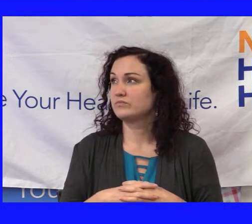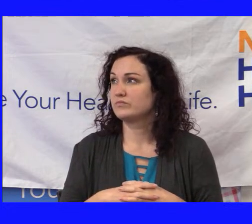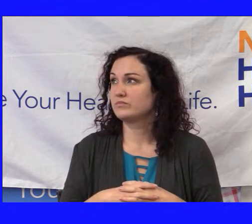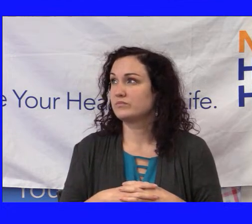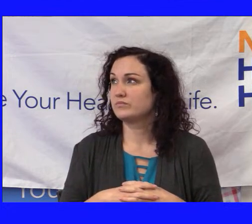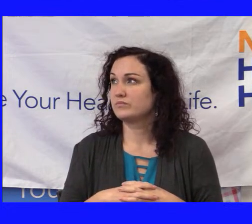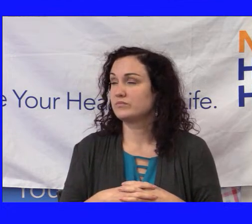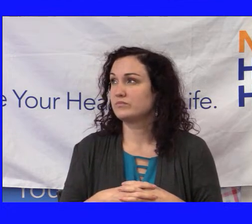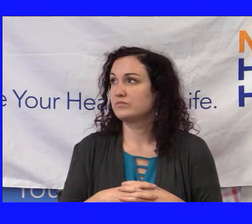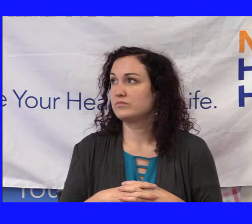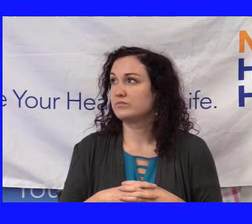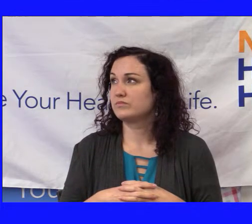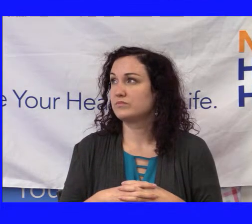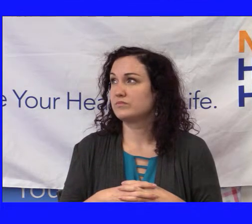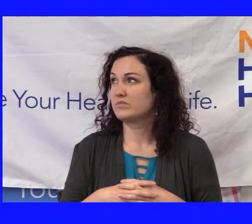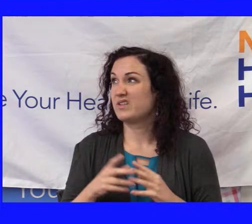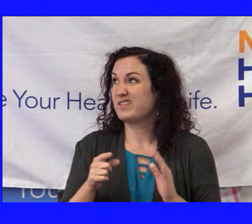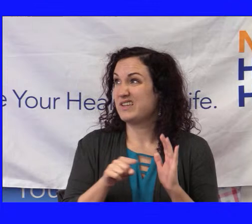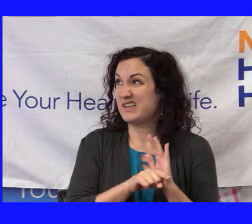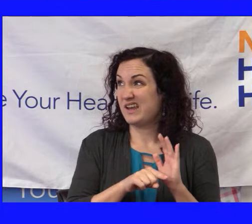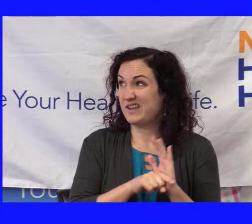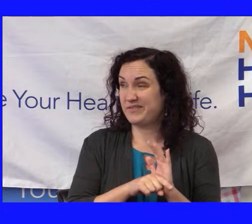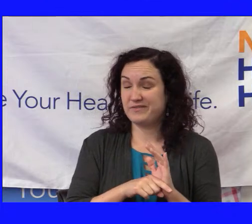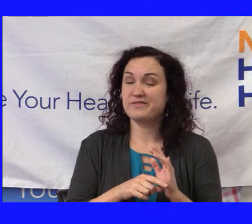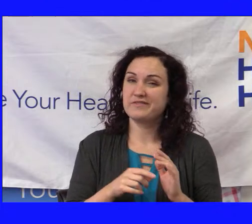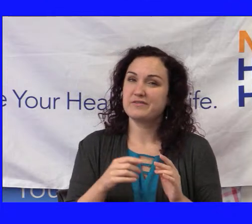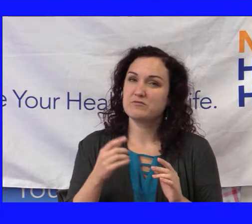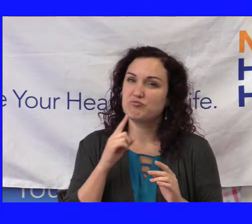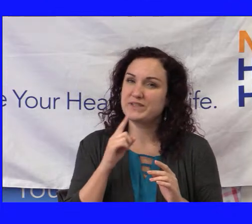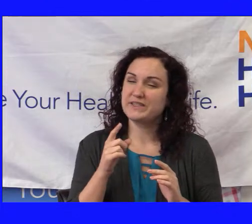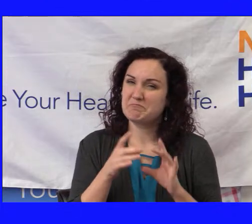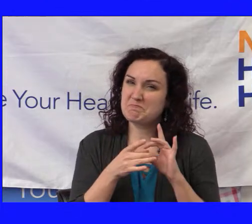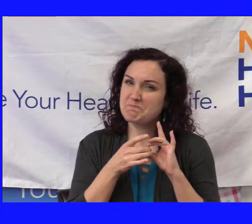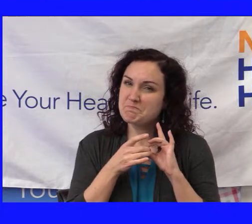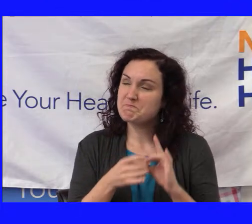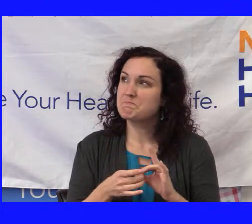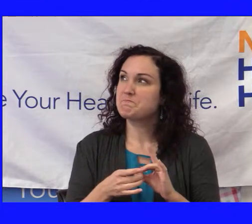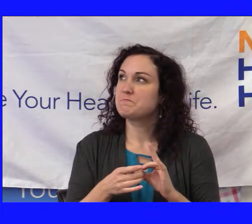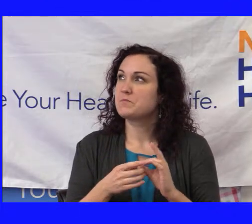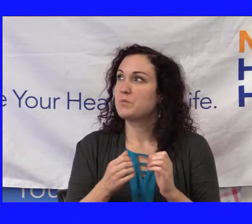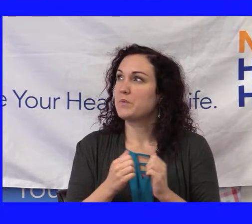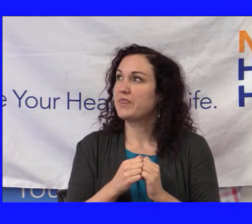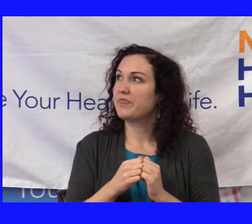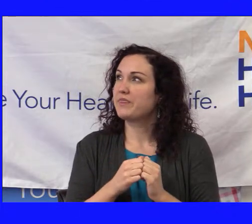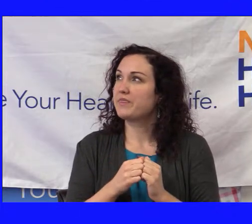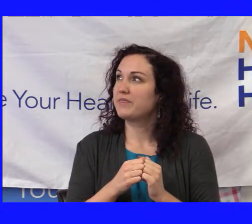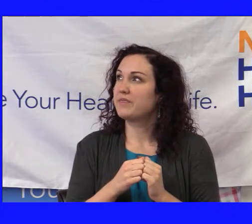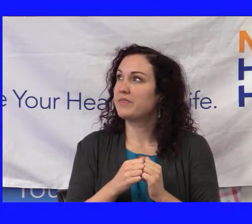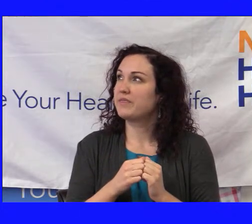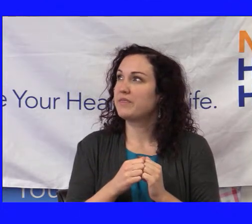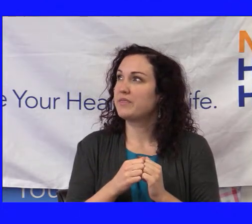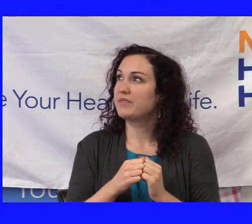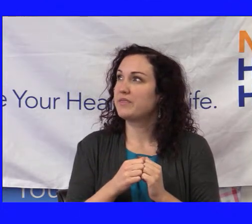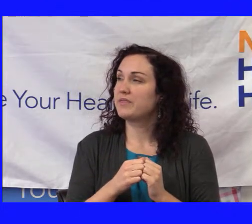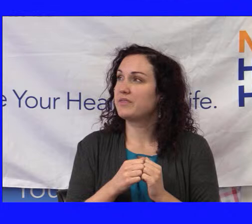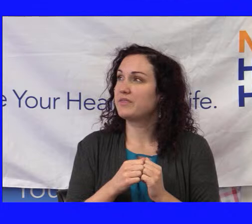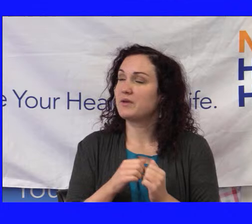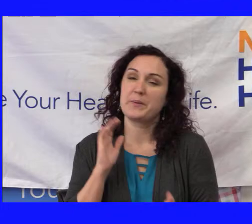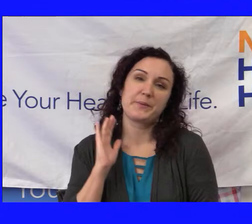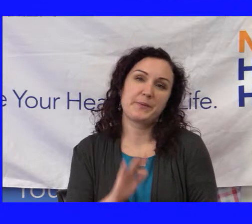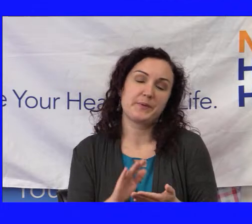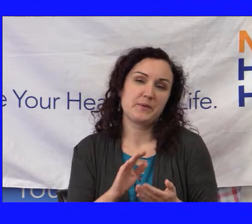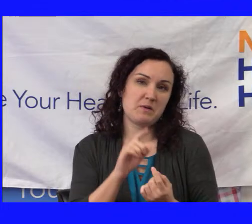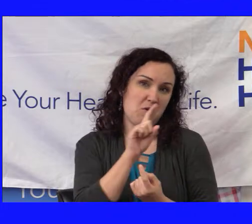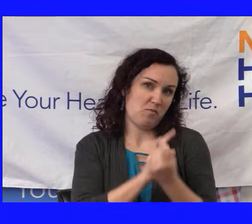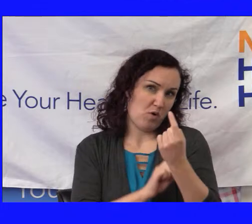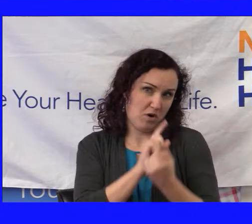Again, on the negative trends, I'd say they all are very tied to the decrease in in-person visits, right? We